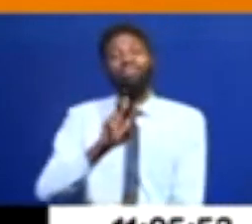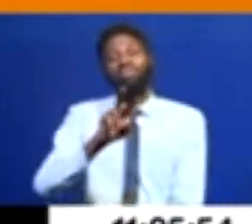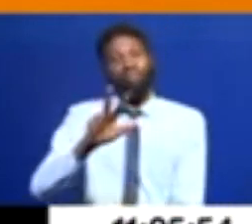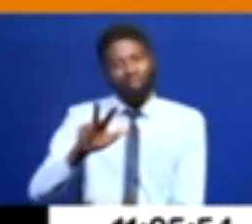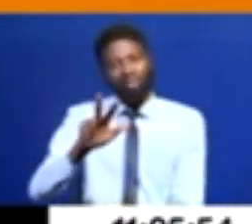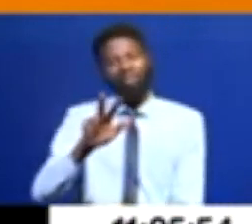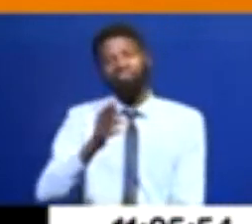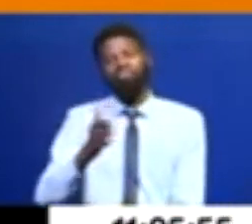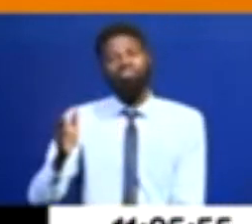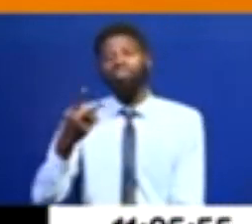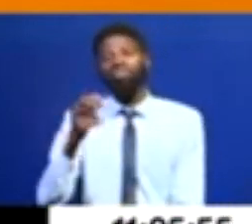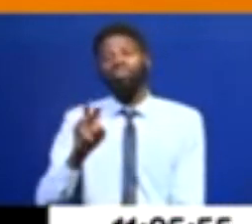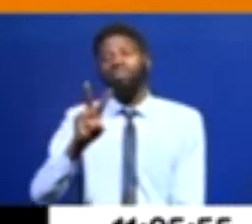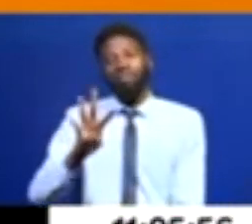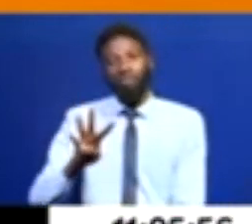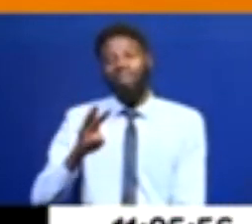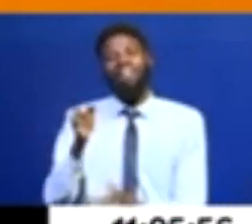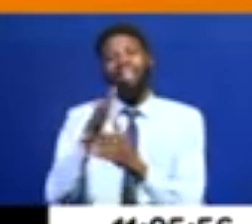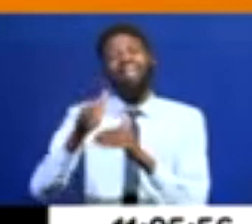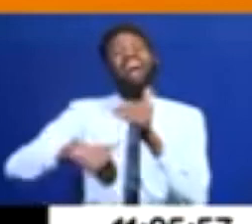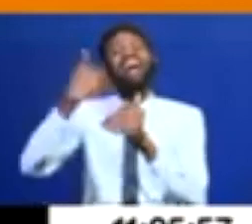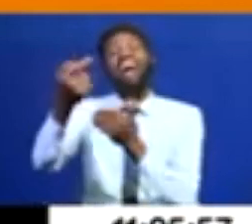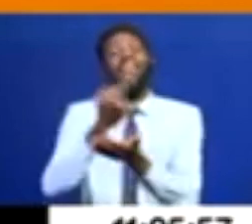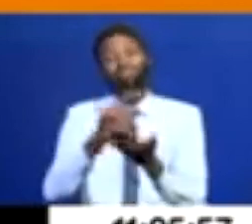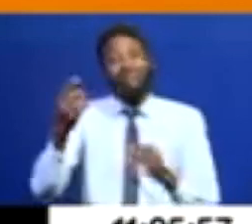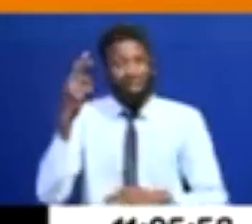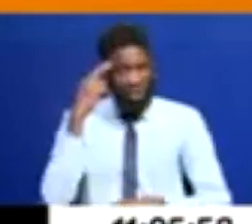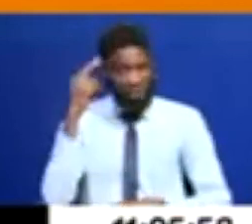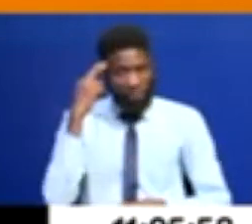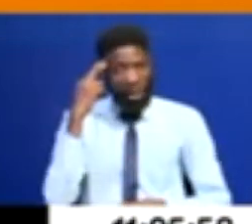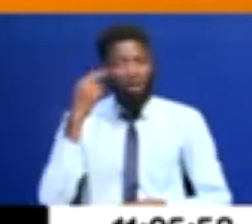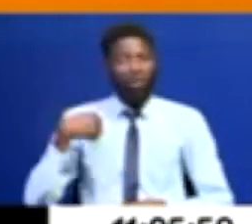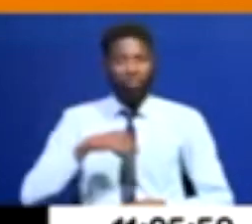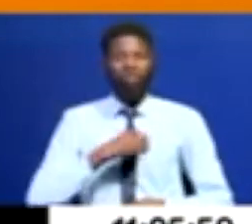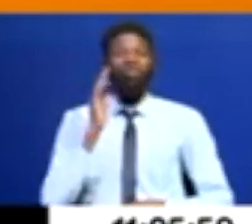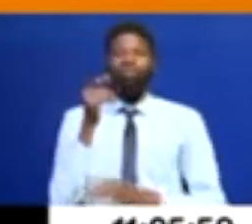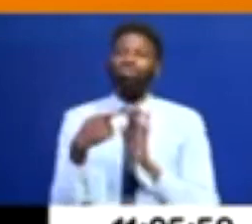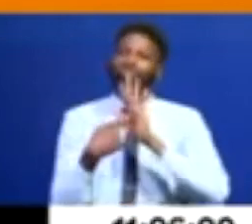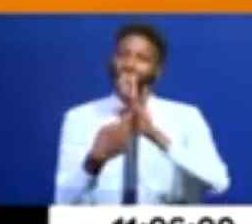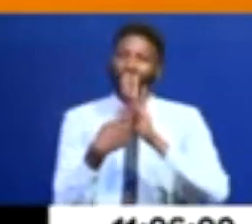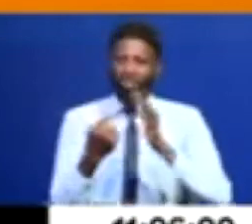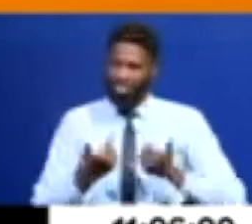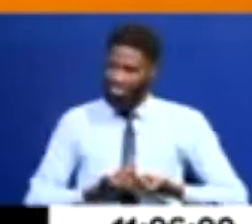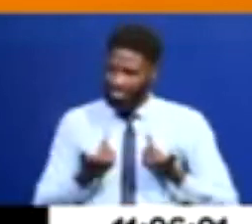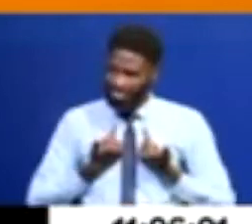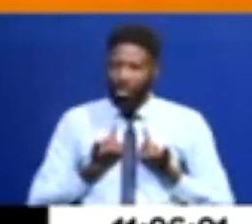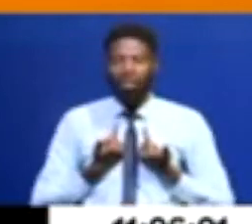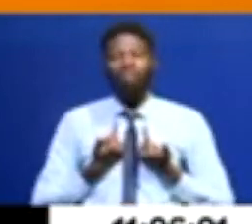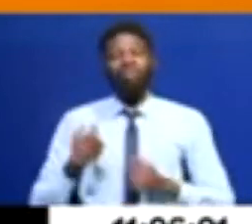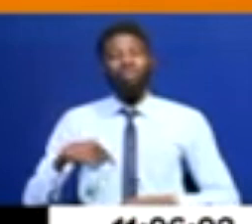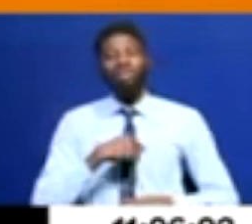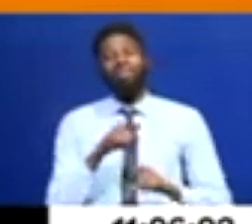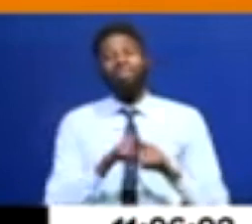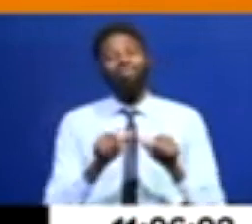2023-2024. That will be on Thursday next week. And of course, remember, we're going to beam you all the live proceedings from the National Assembly. We'll continue